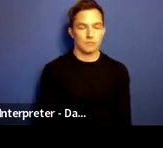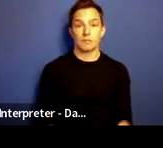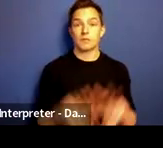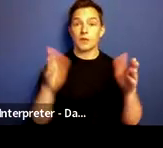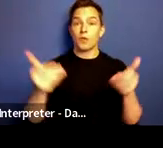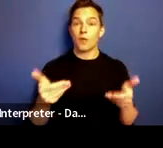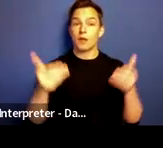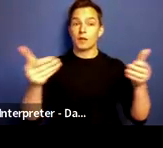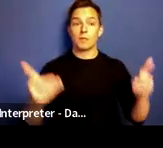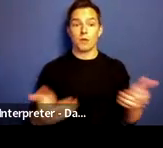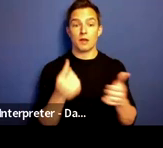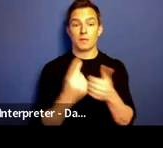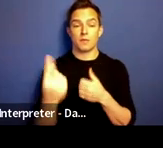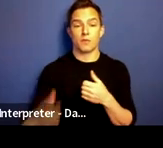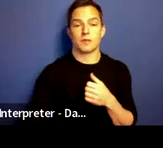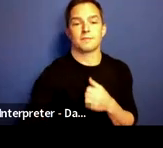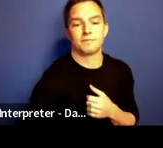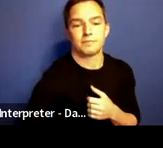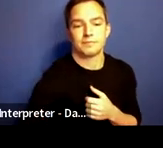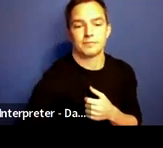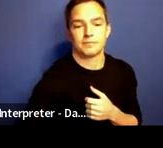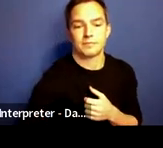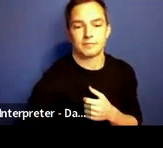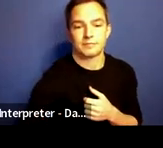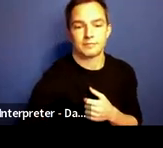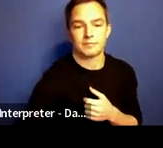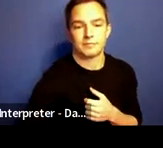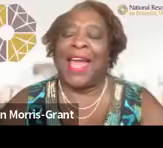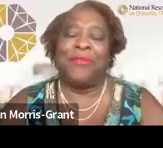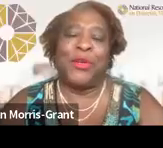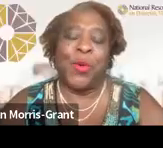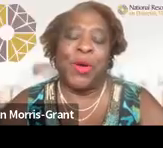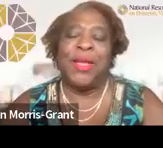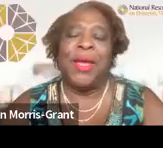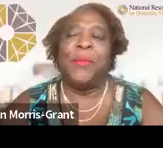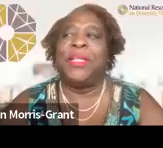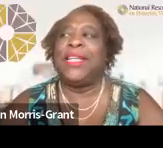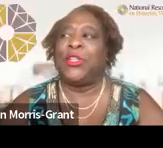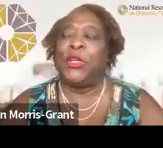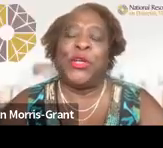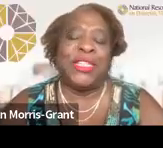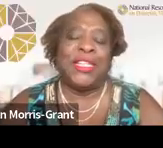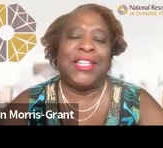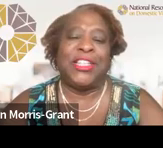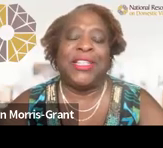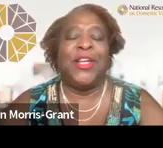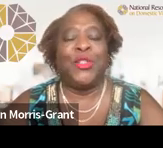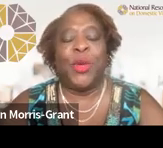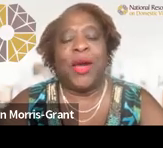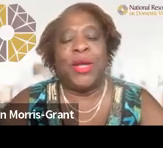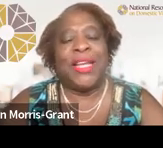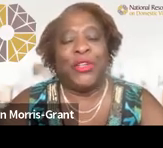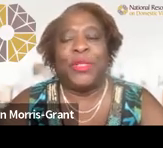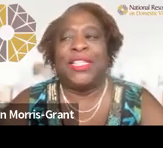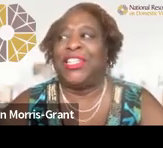Welcome, welcome everyone. We here at NRCDV are so pleased to have you all. Please turn your attention